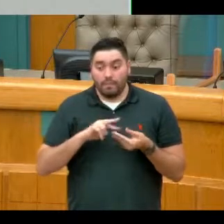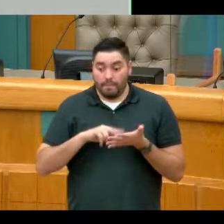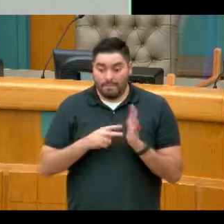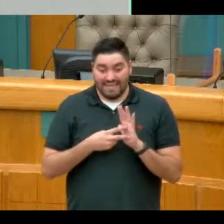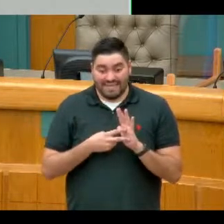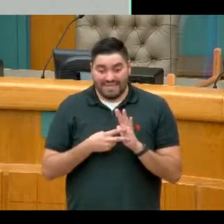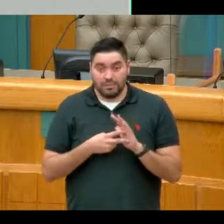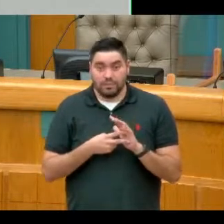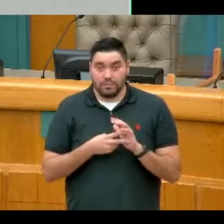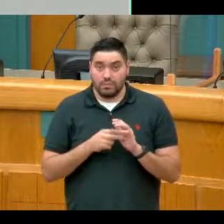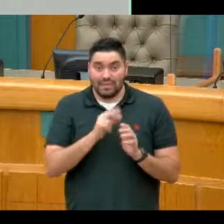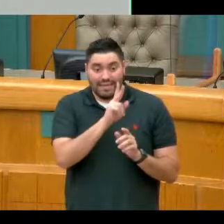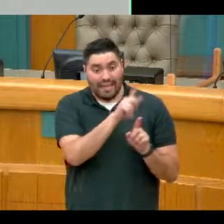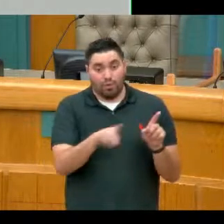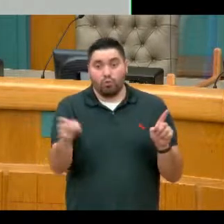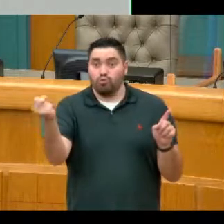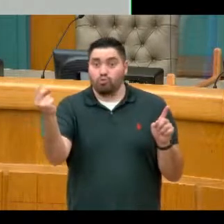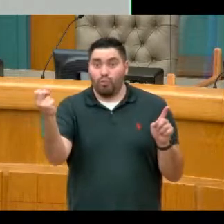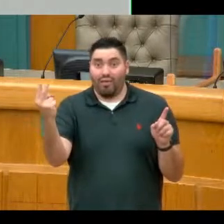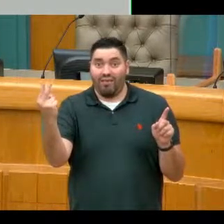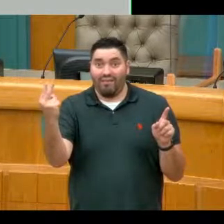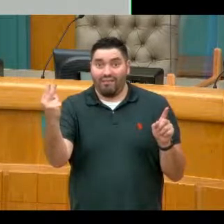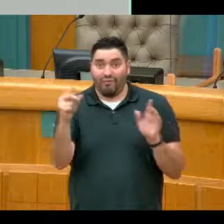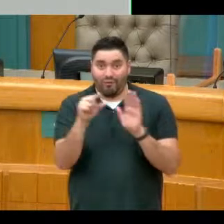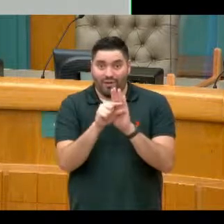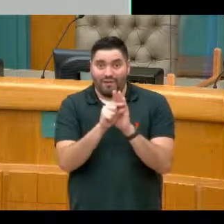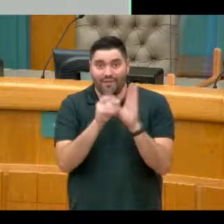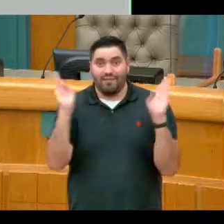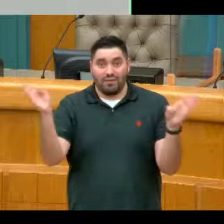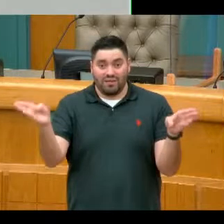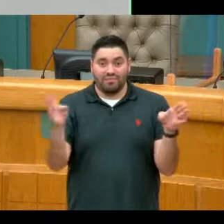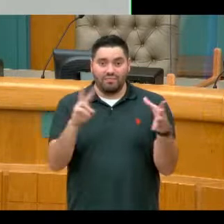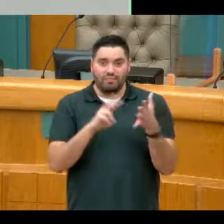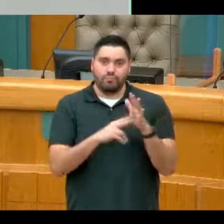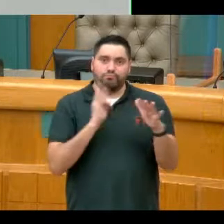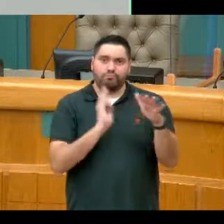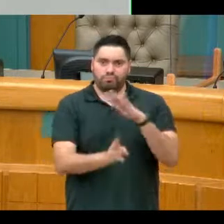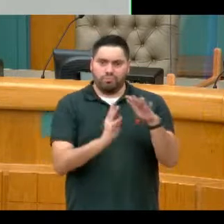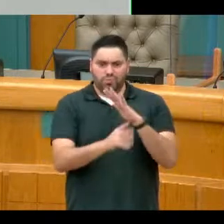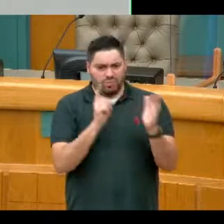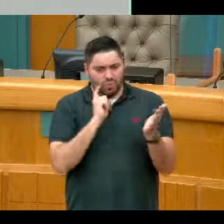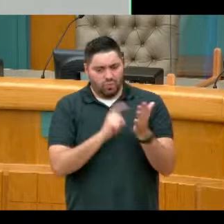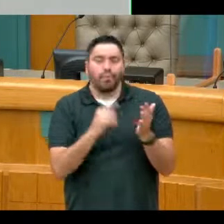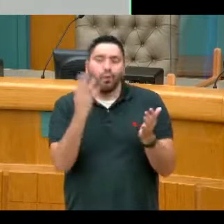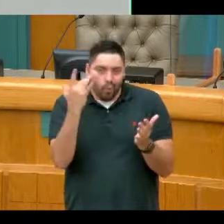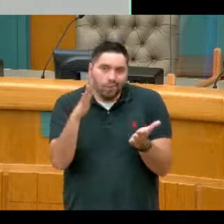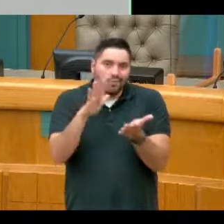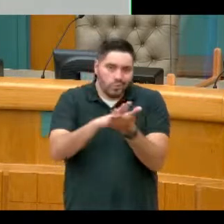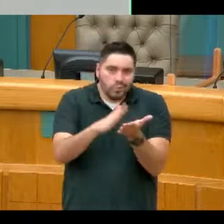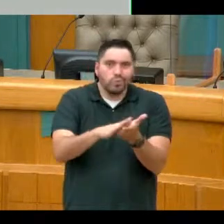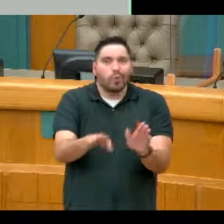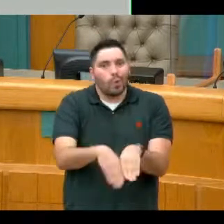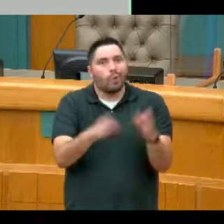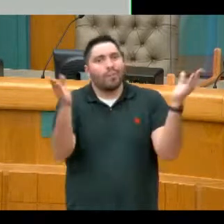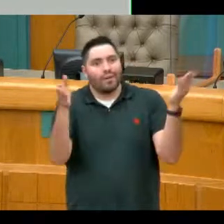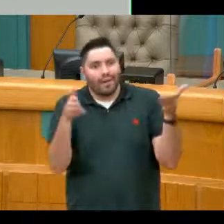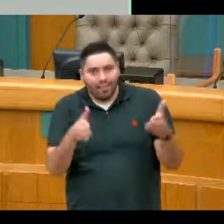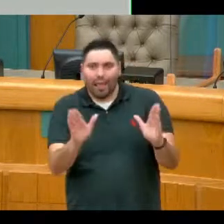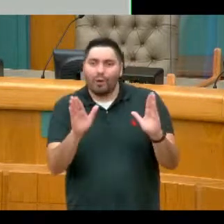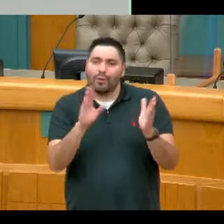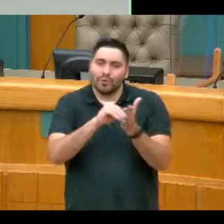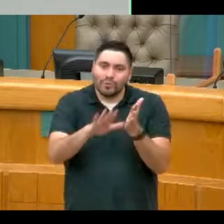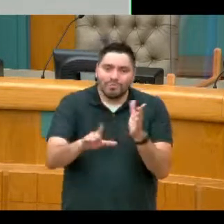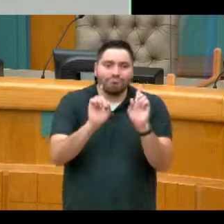change afoot that we need to be concerned about. That's not the same for the school graphs. For the school foot traffic, there